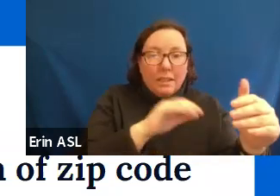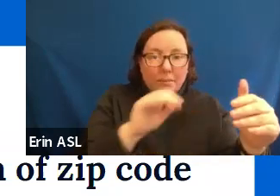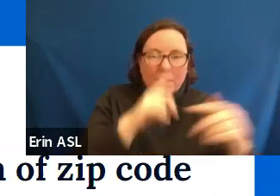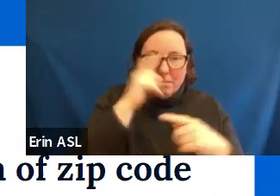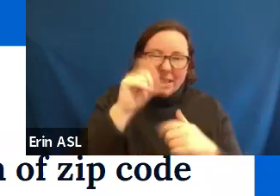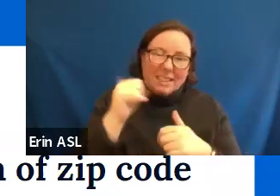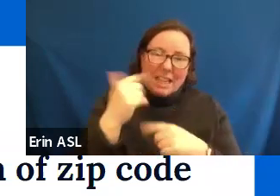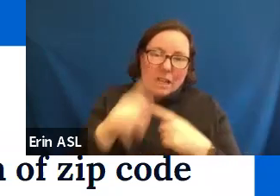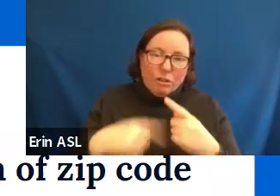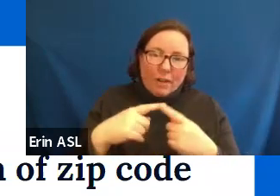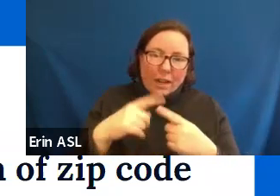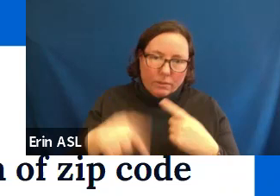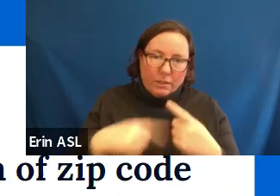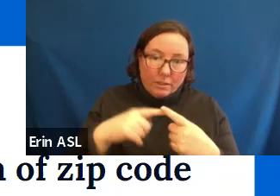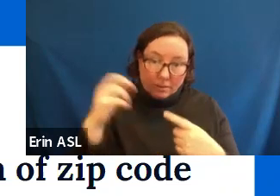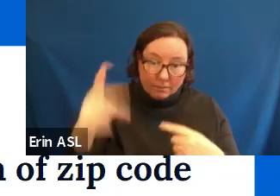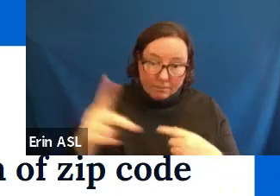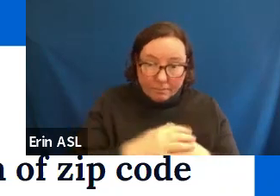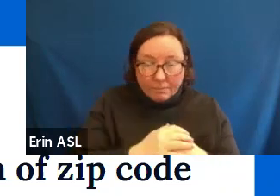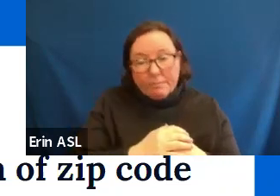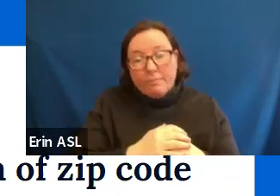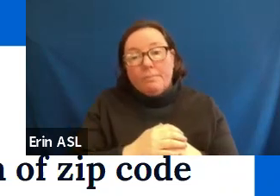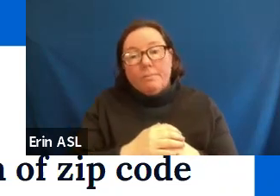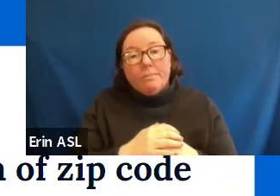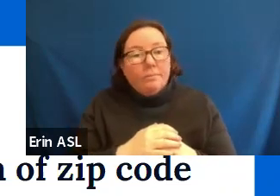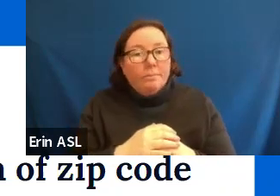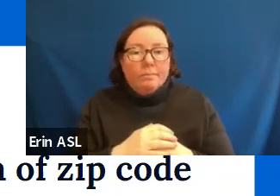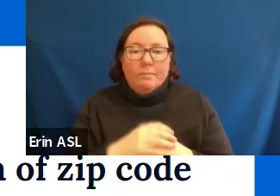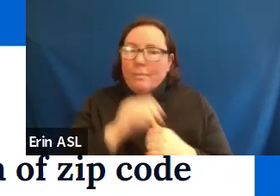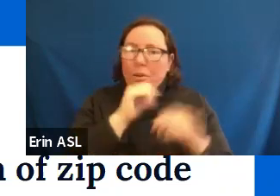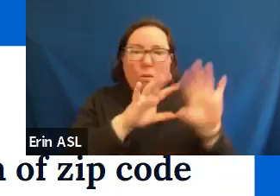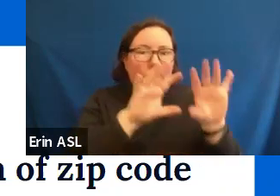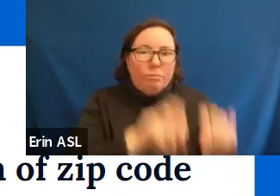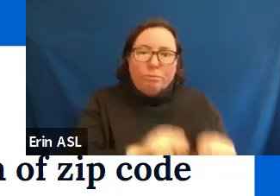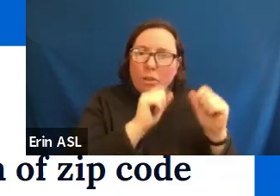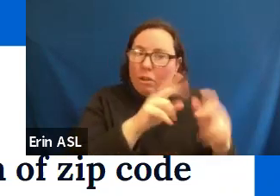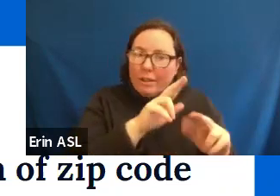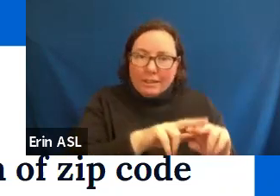great. Okay, and it is, and just to confirm,